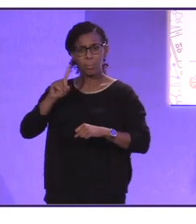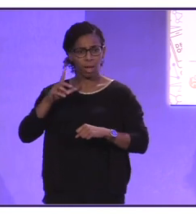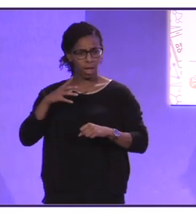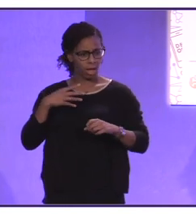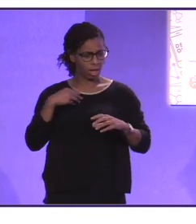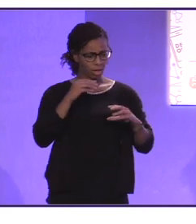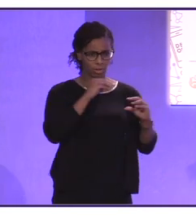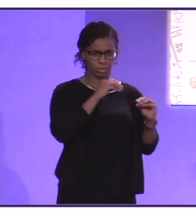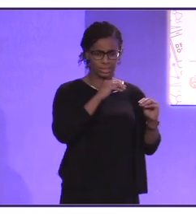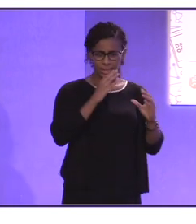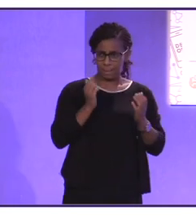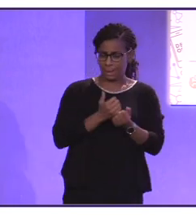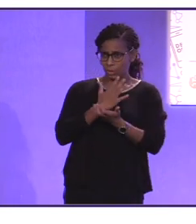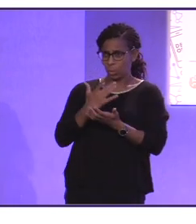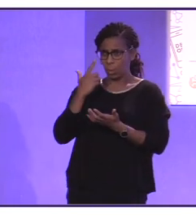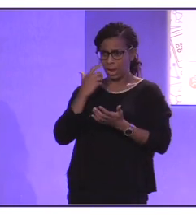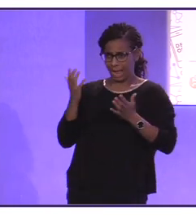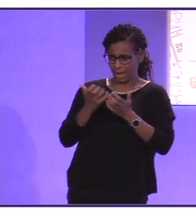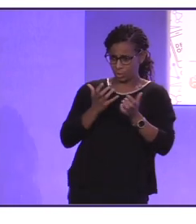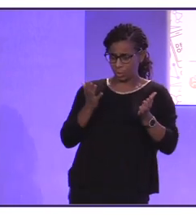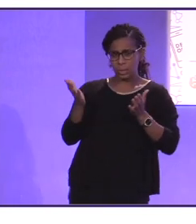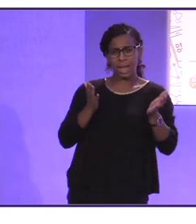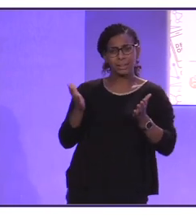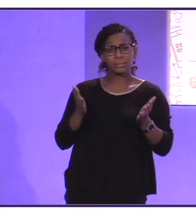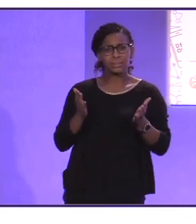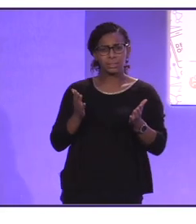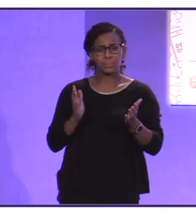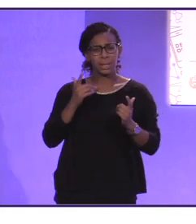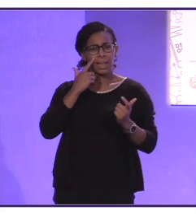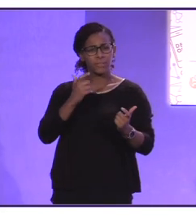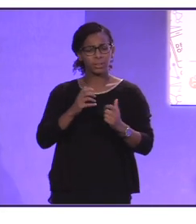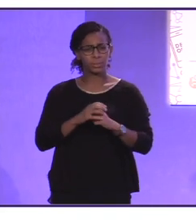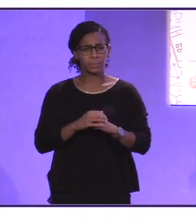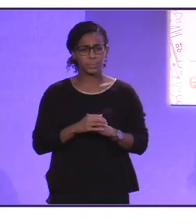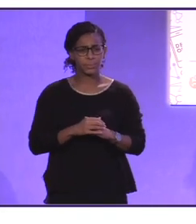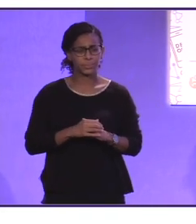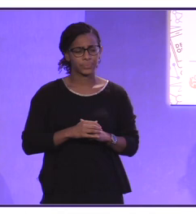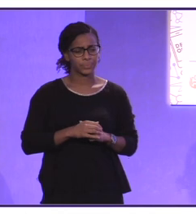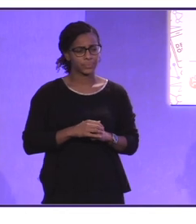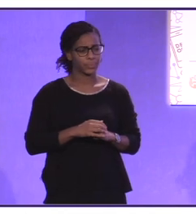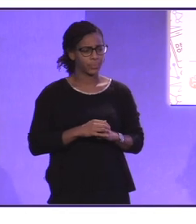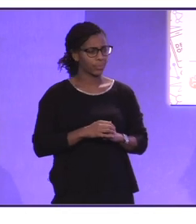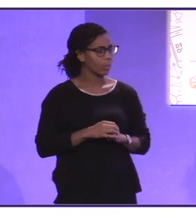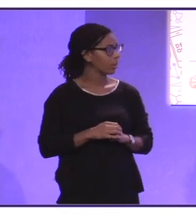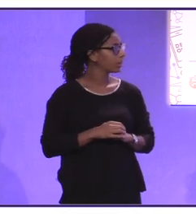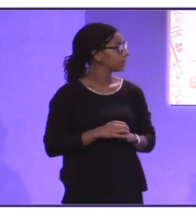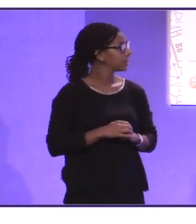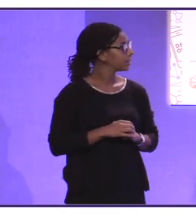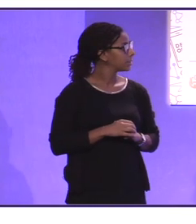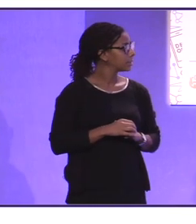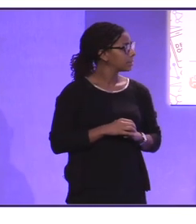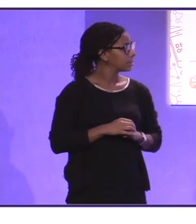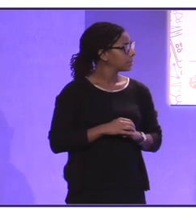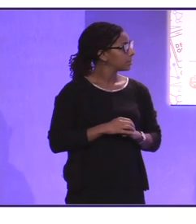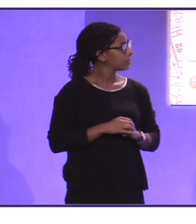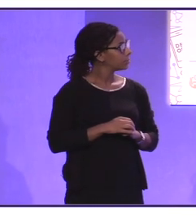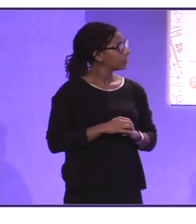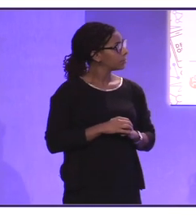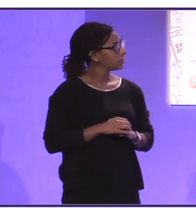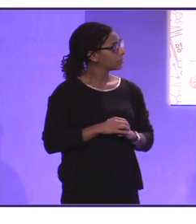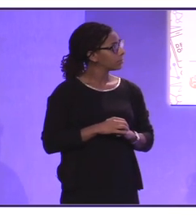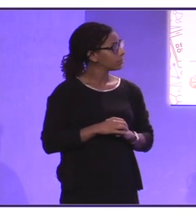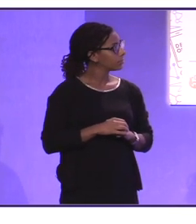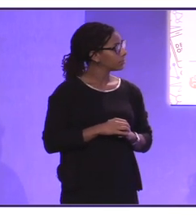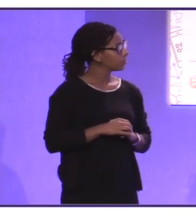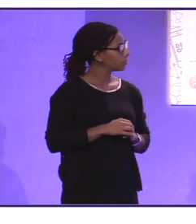game. And also be good at doing something like coding or the actual work. I skipped over one thing there I just want to go back